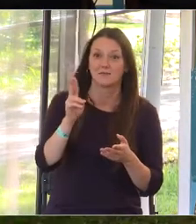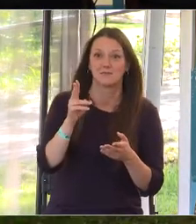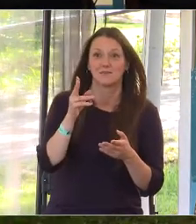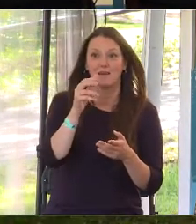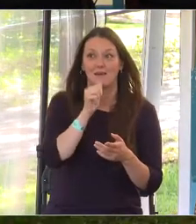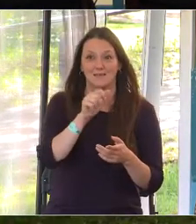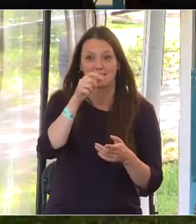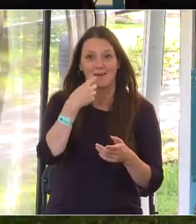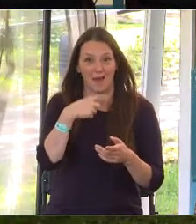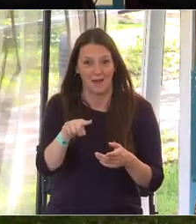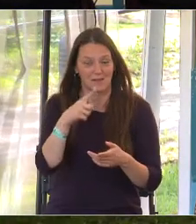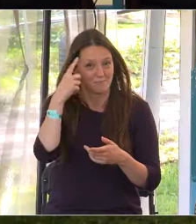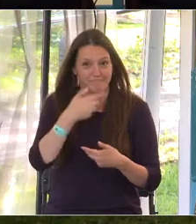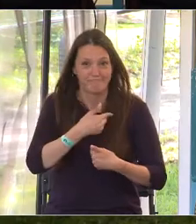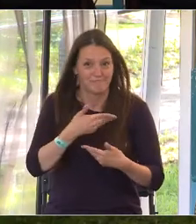Estonian, that